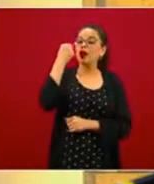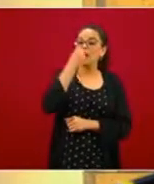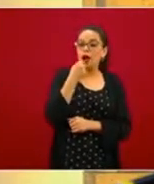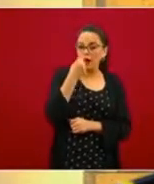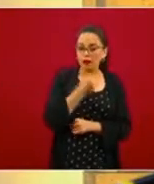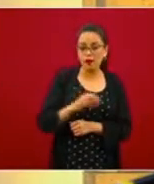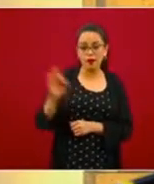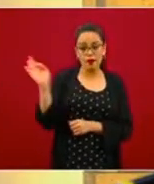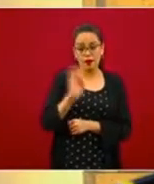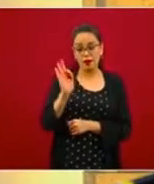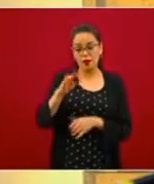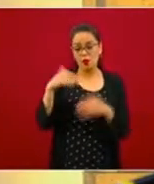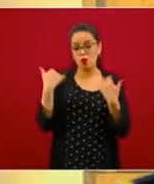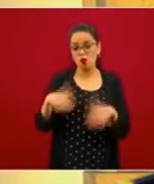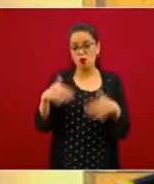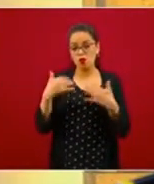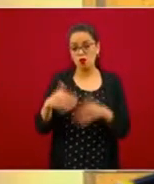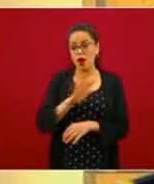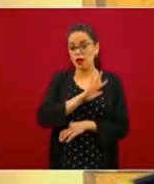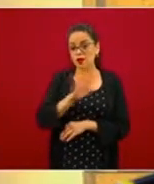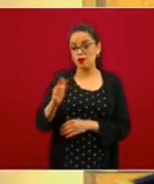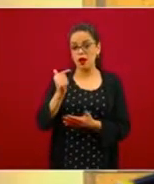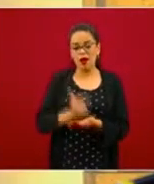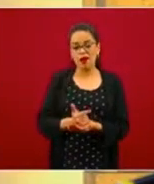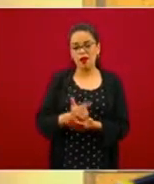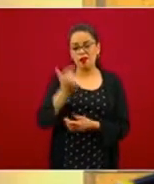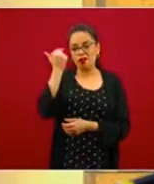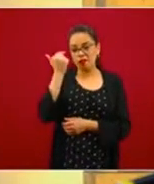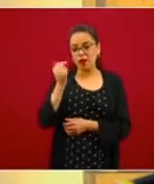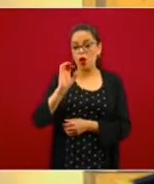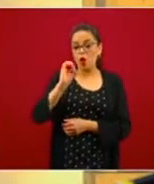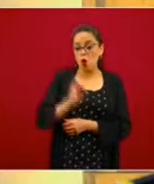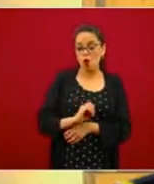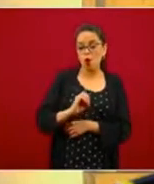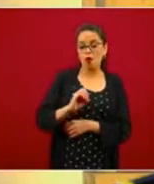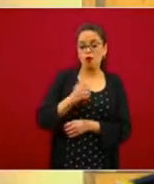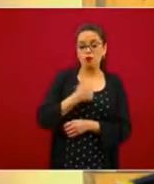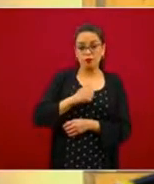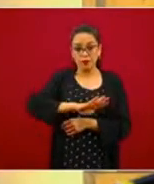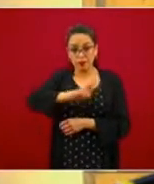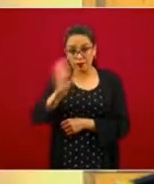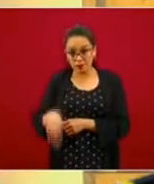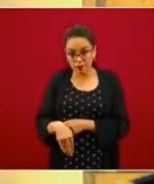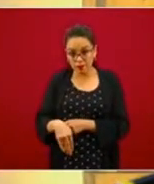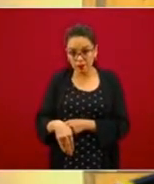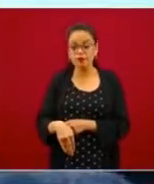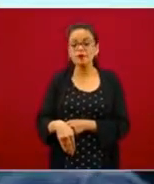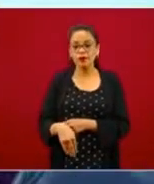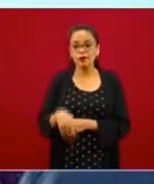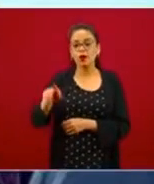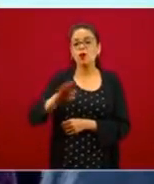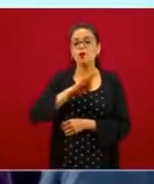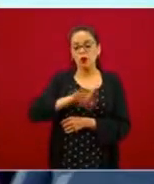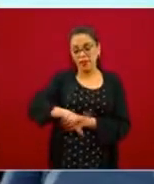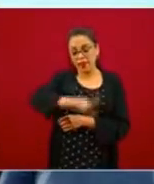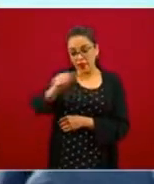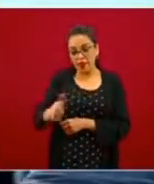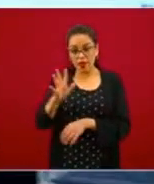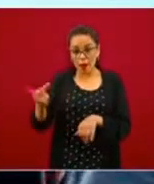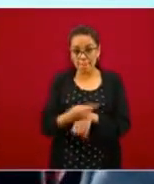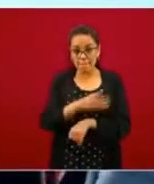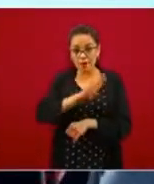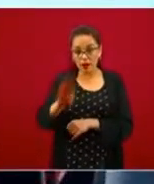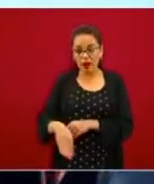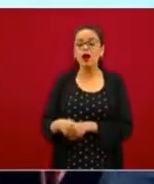to that, and there shouldn't be a rule to prohibit tests whenever